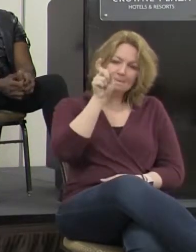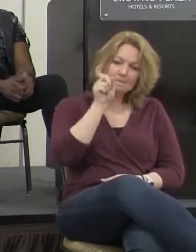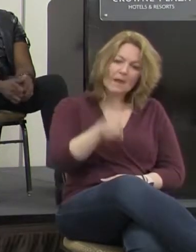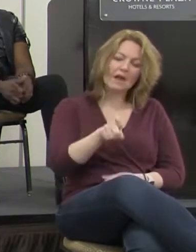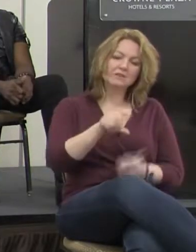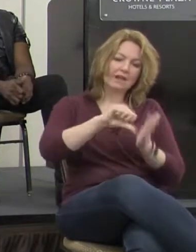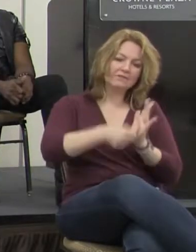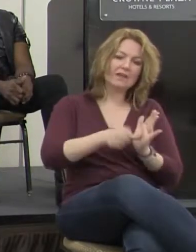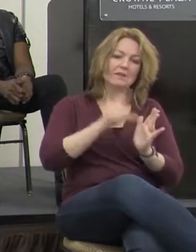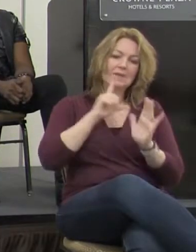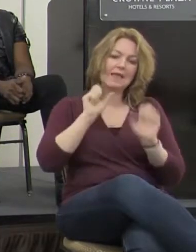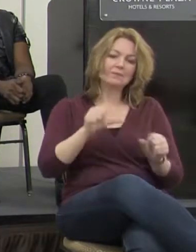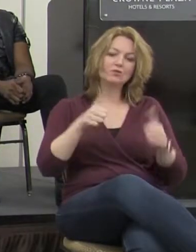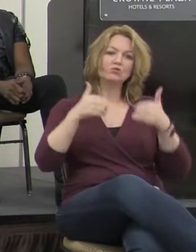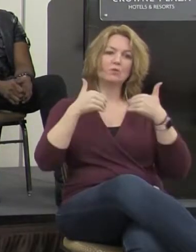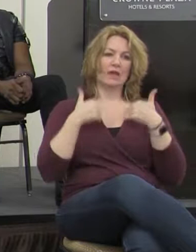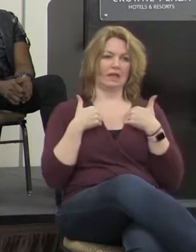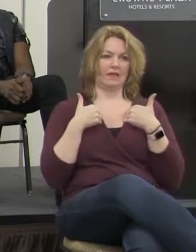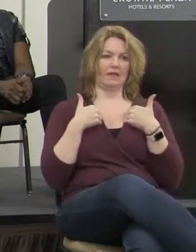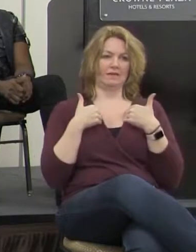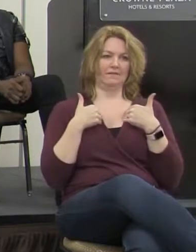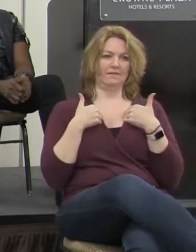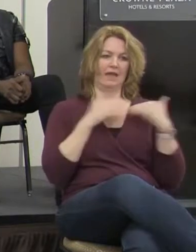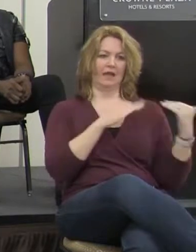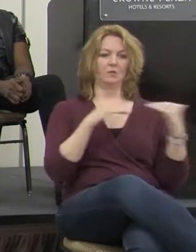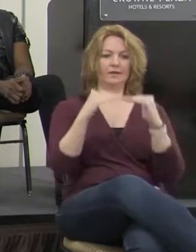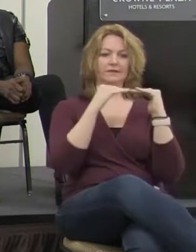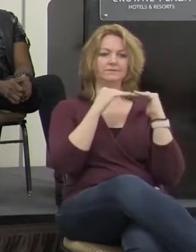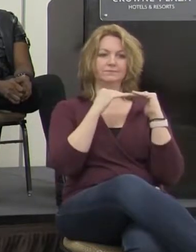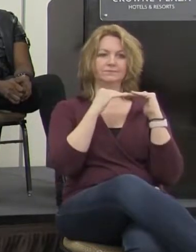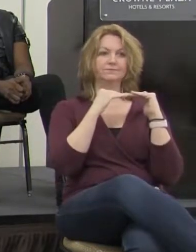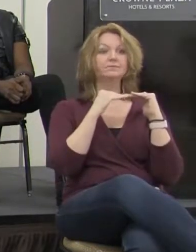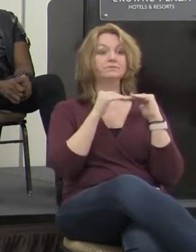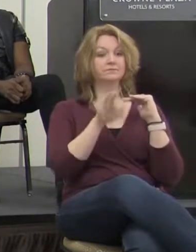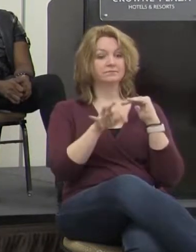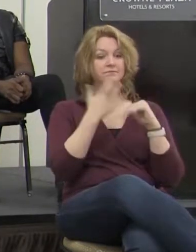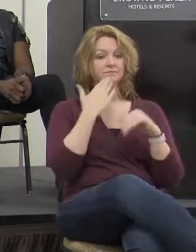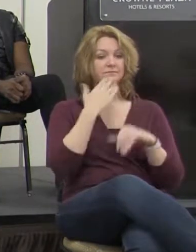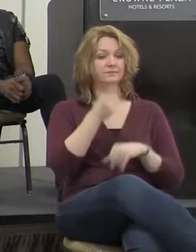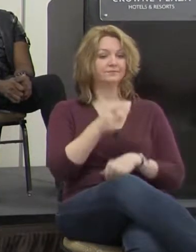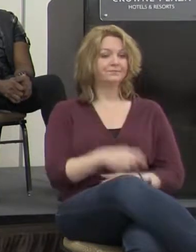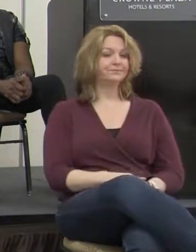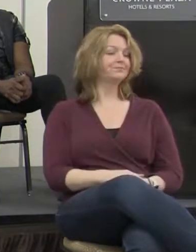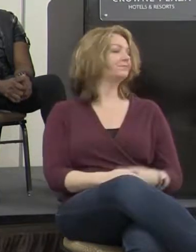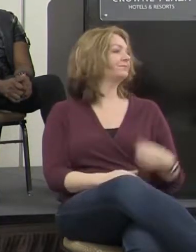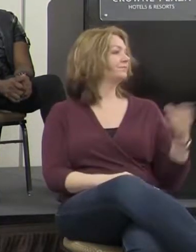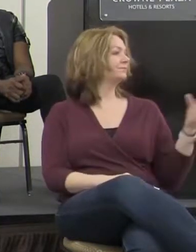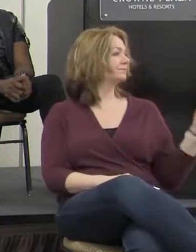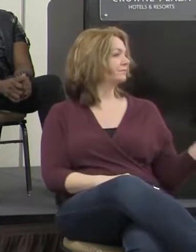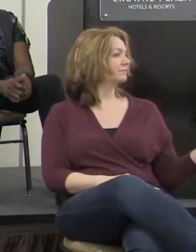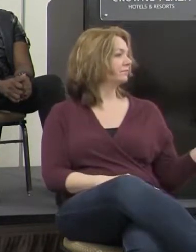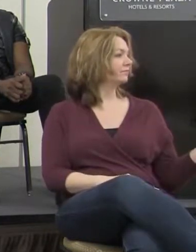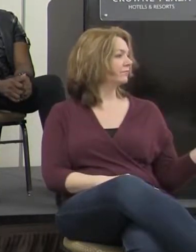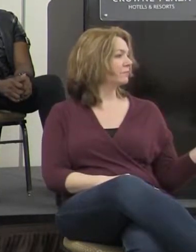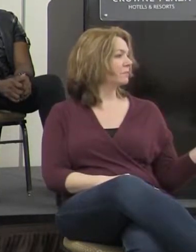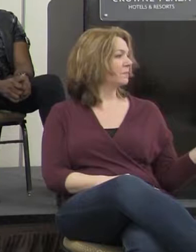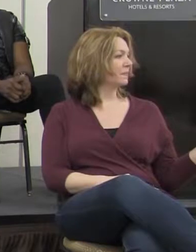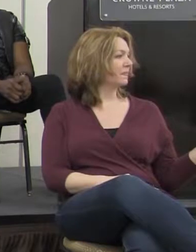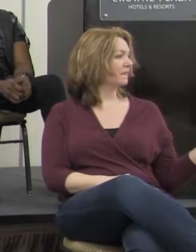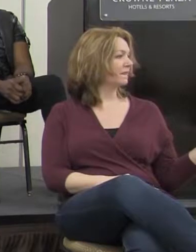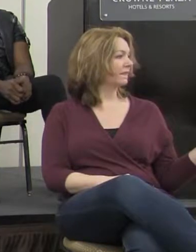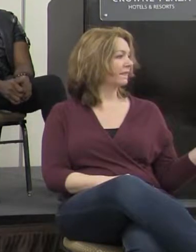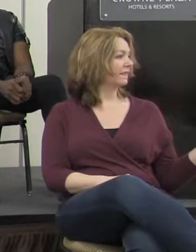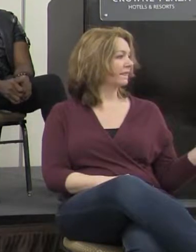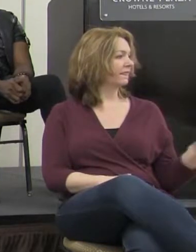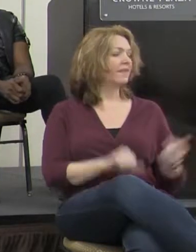in order to continue to have equity. Thank you. Yeah, to that point and to your 10, it